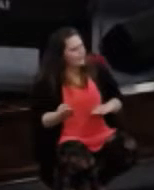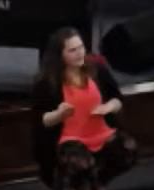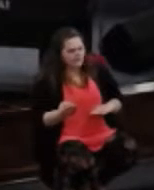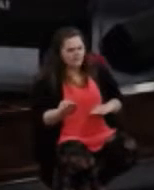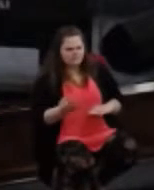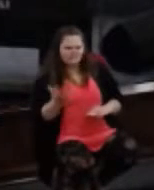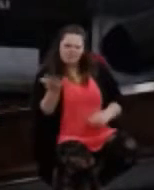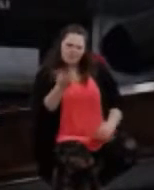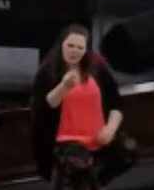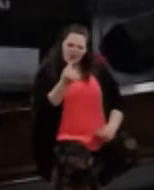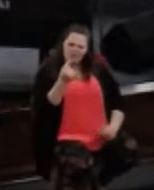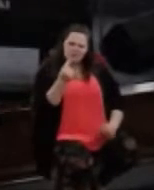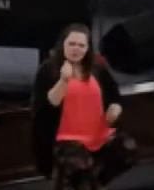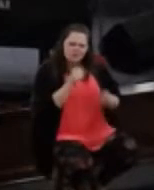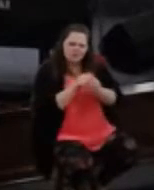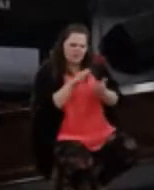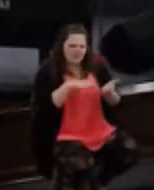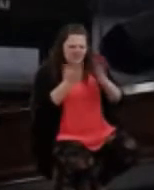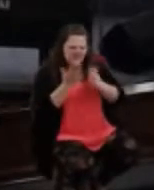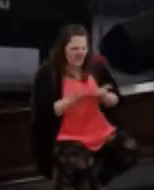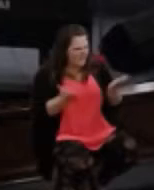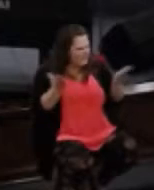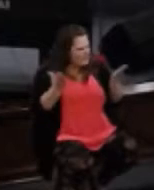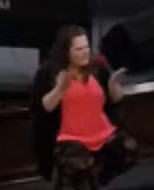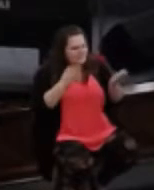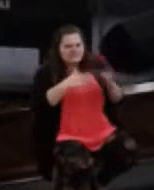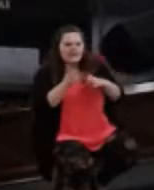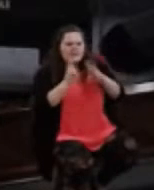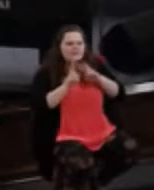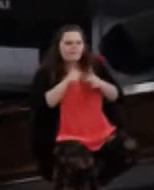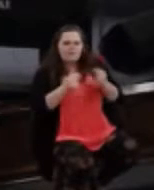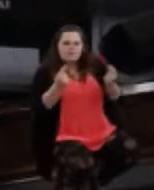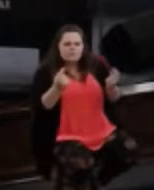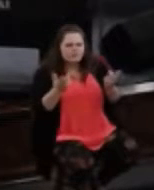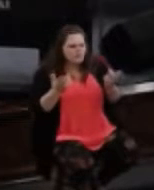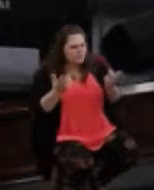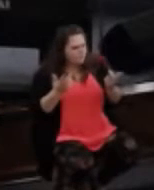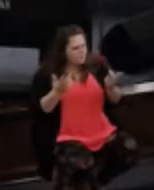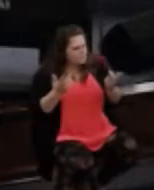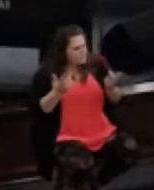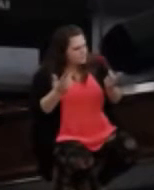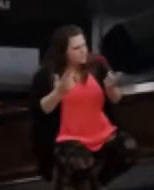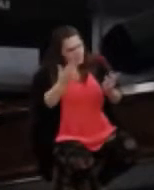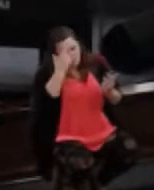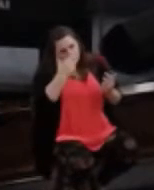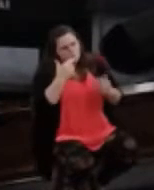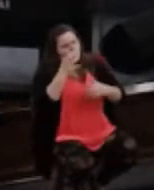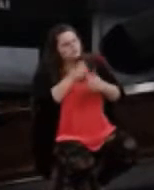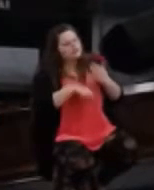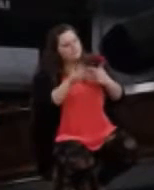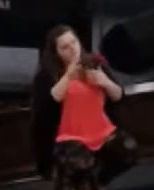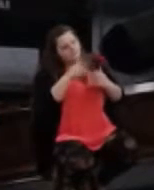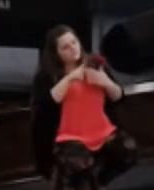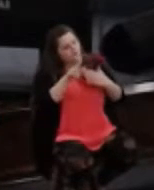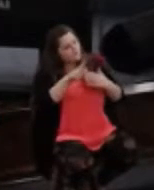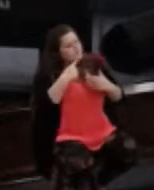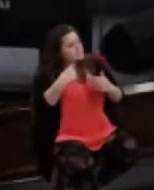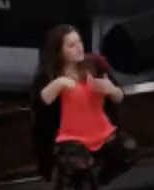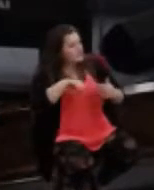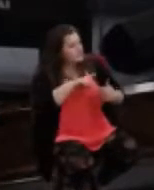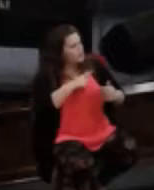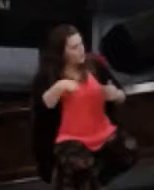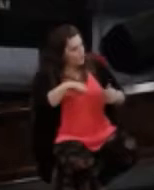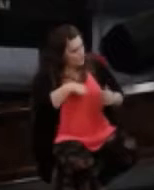What do you do with dead things? What do you do with dead people? Well, you bury them, right? Romans chapter 6, verse 3 tells us that